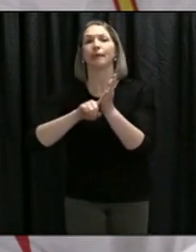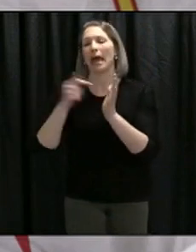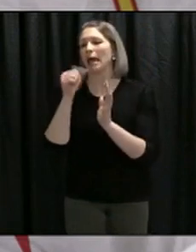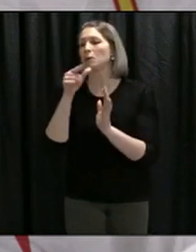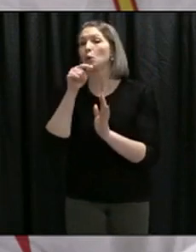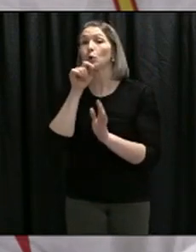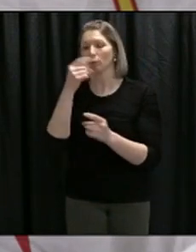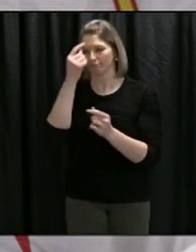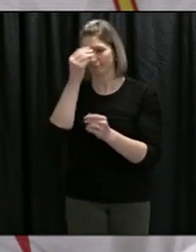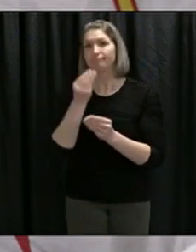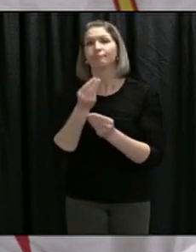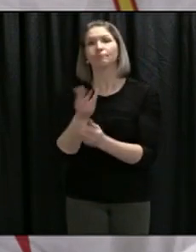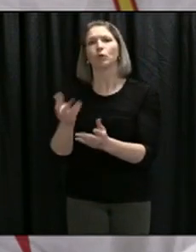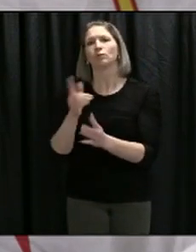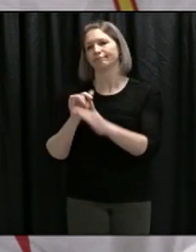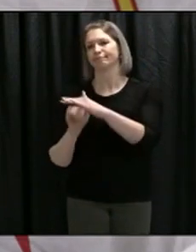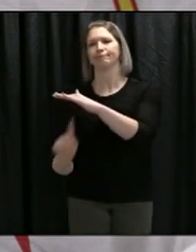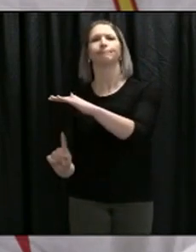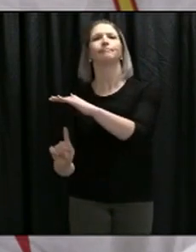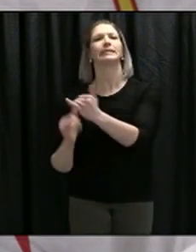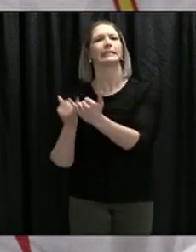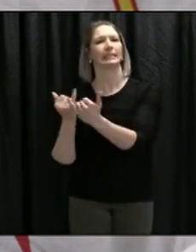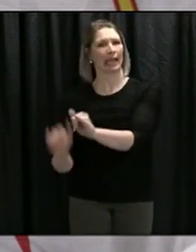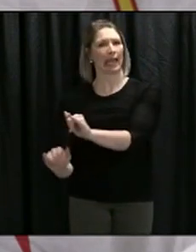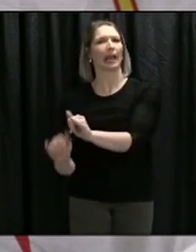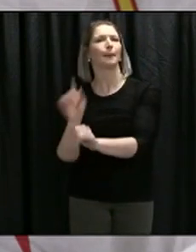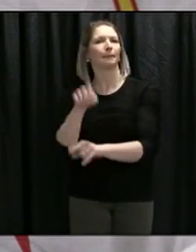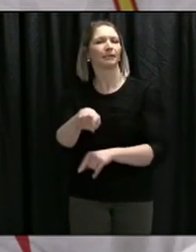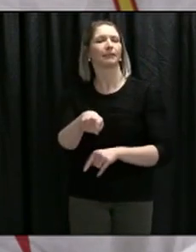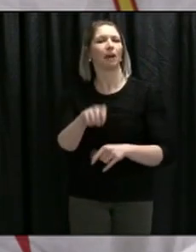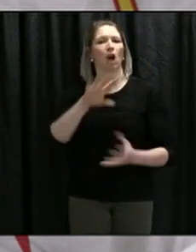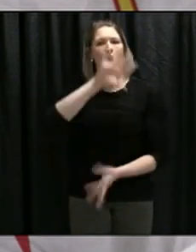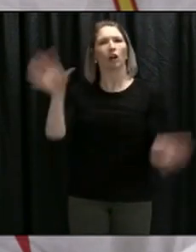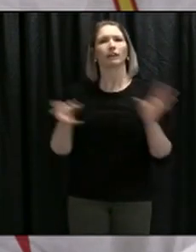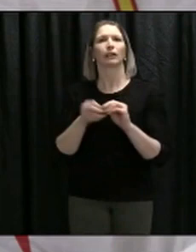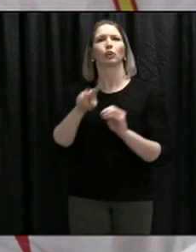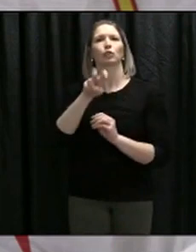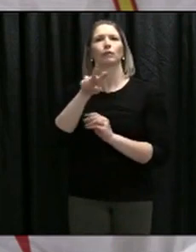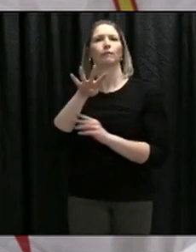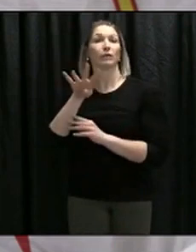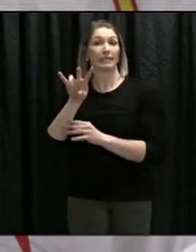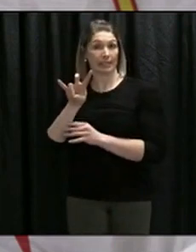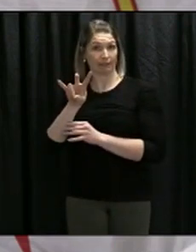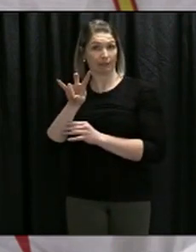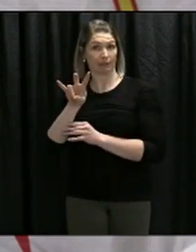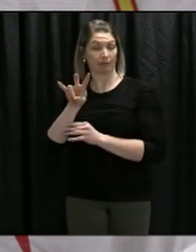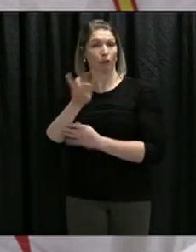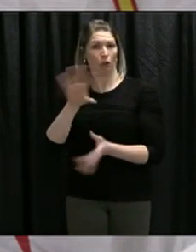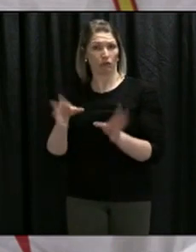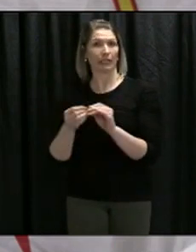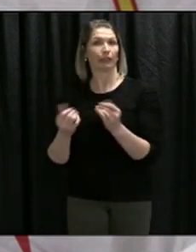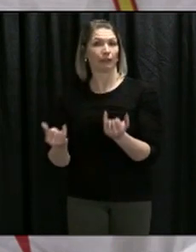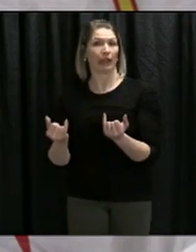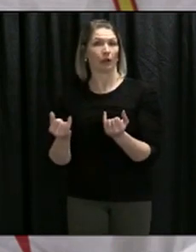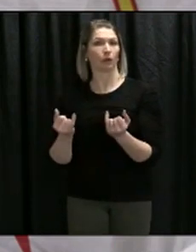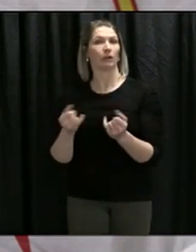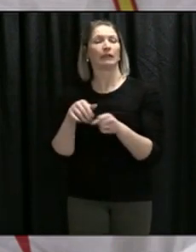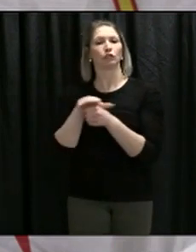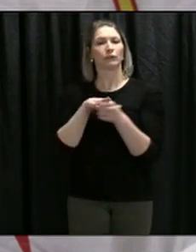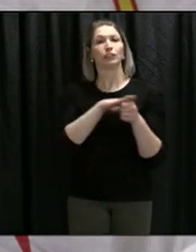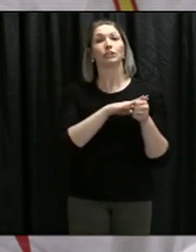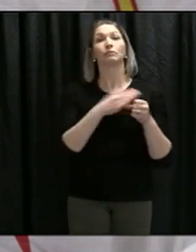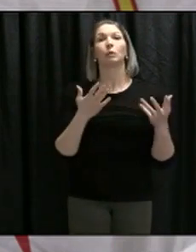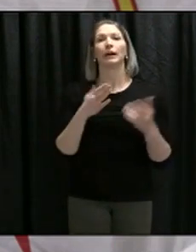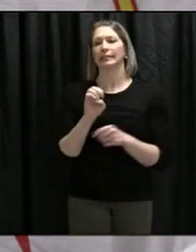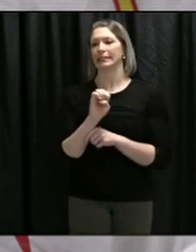will be asked to quarantine. The total number of cases in our province is now 247. And by region, we